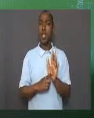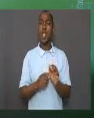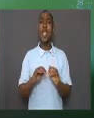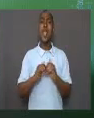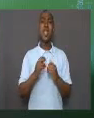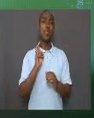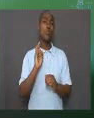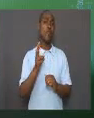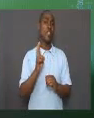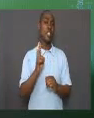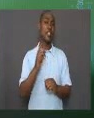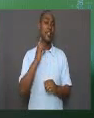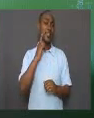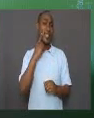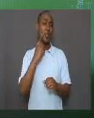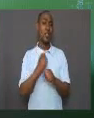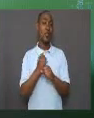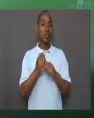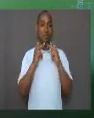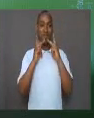quickly enzymes work.